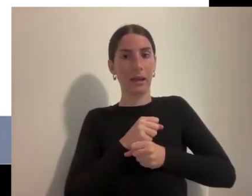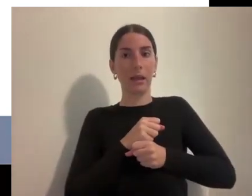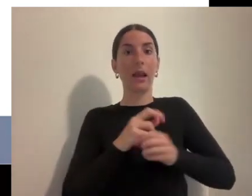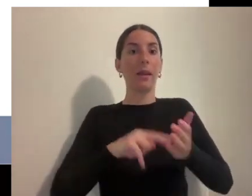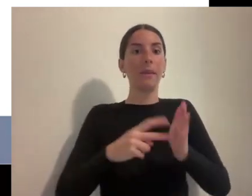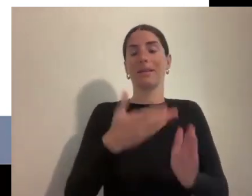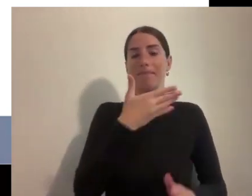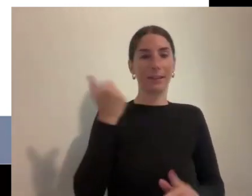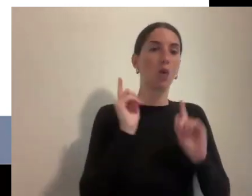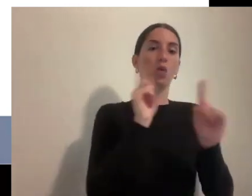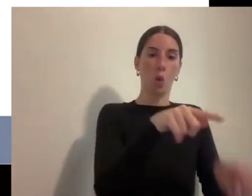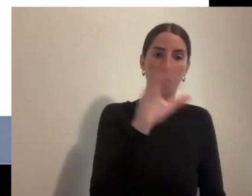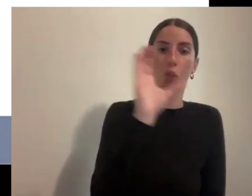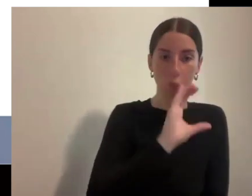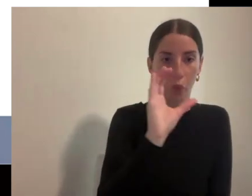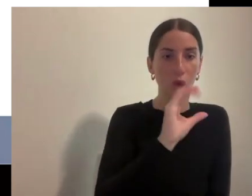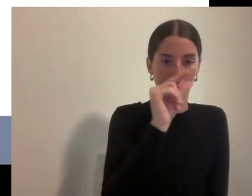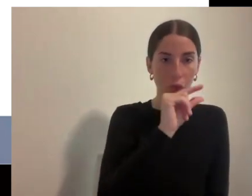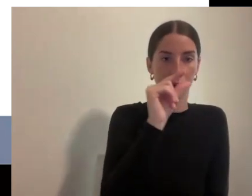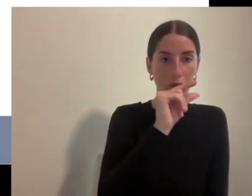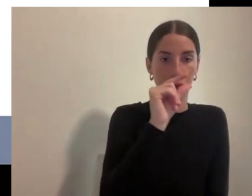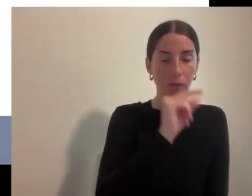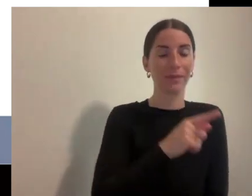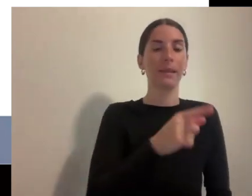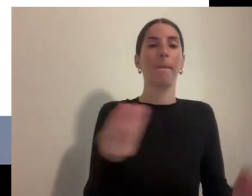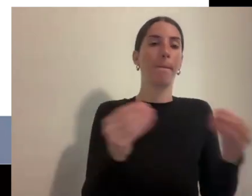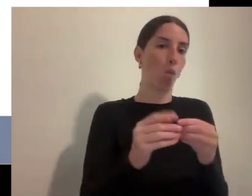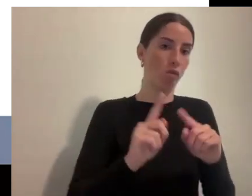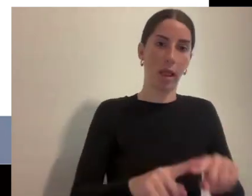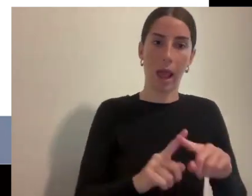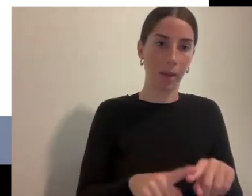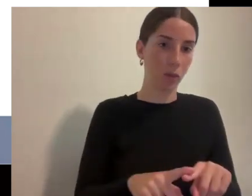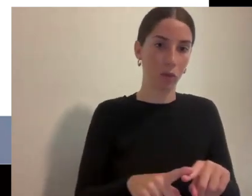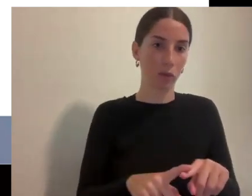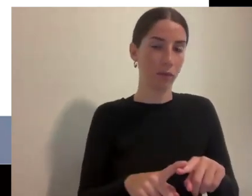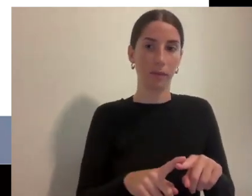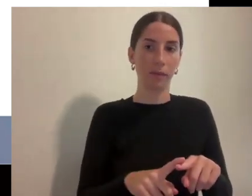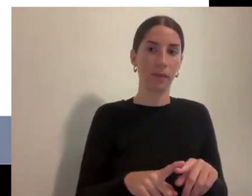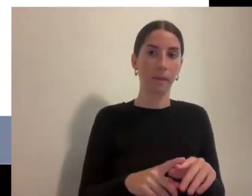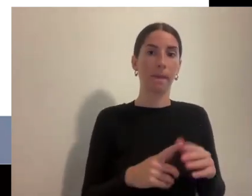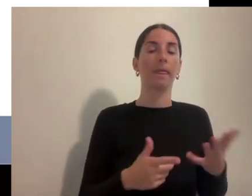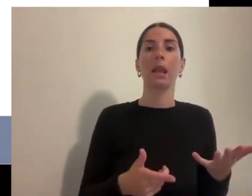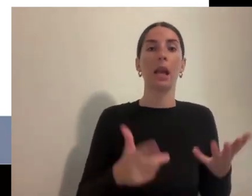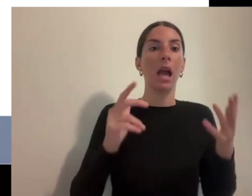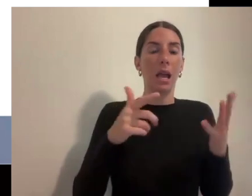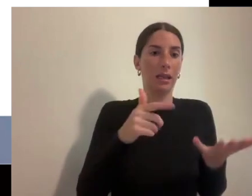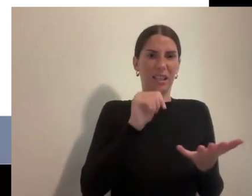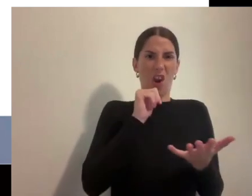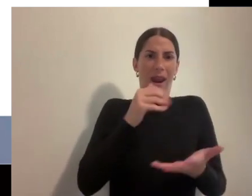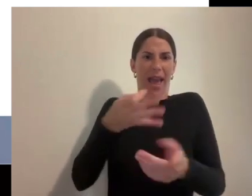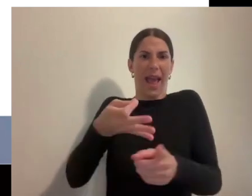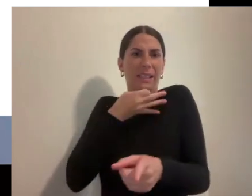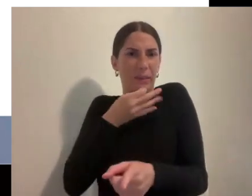go to Google. That's still more reliable, right? Because otherwise, not a subject matter expert and